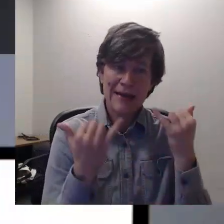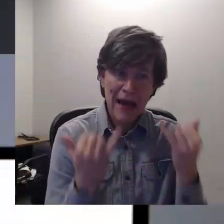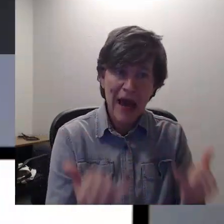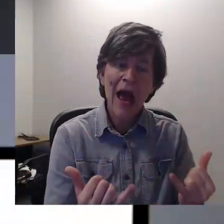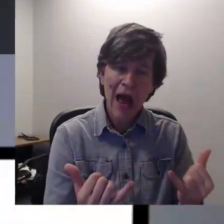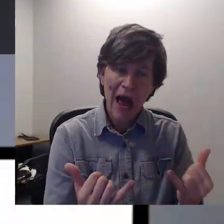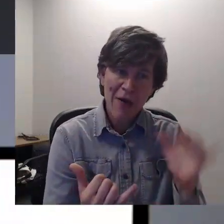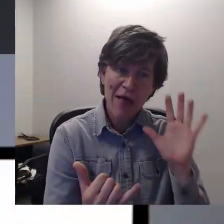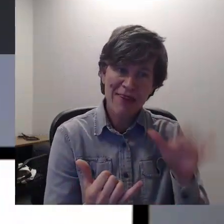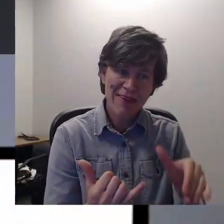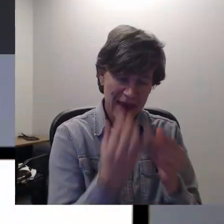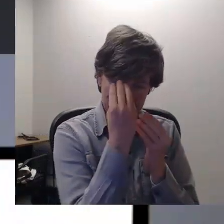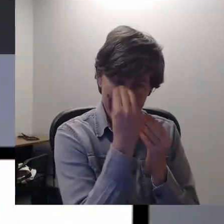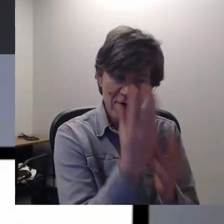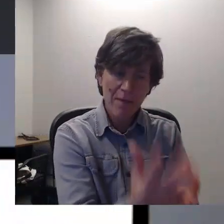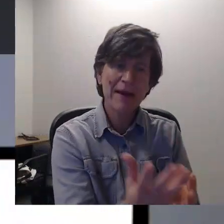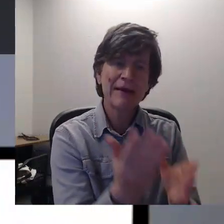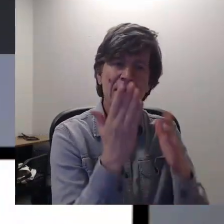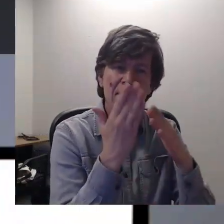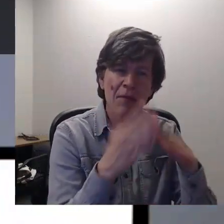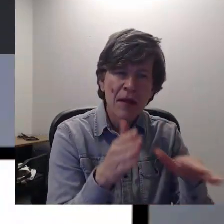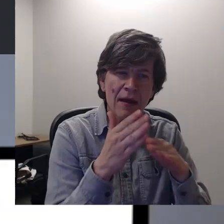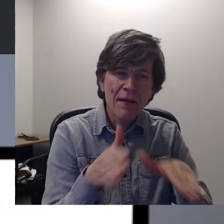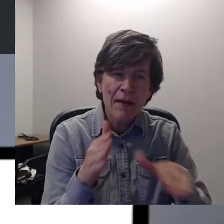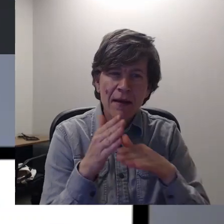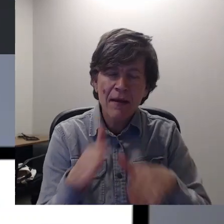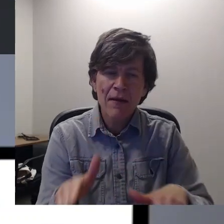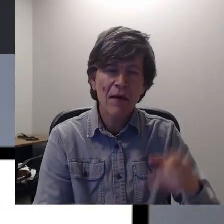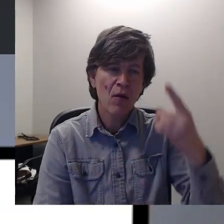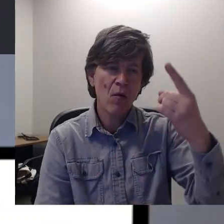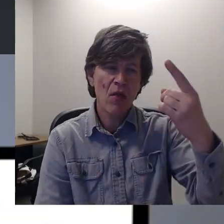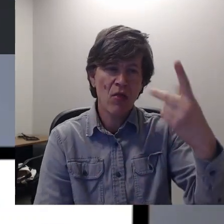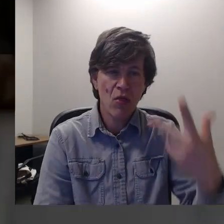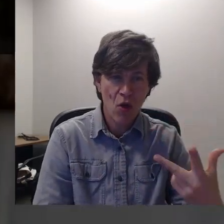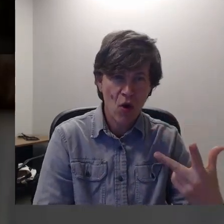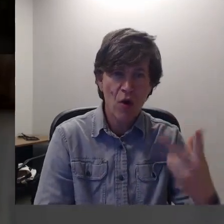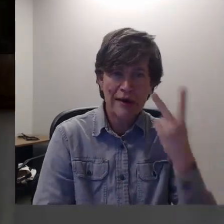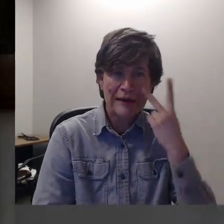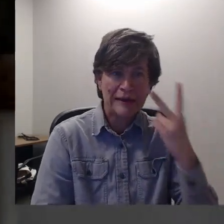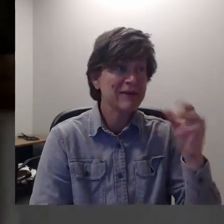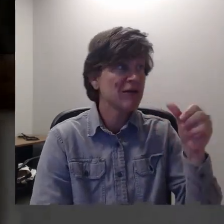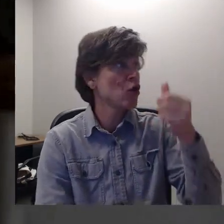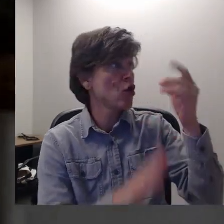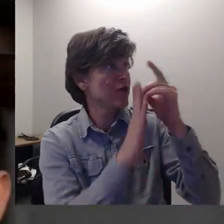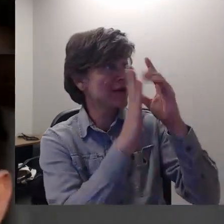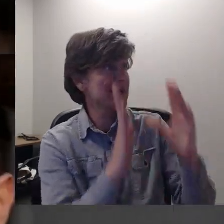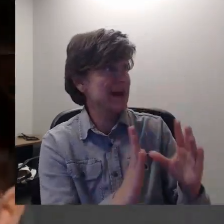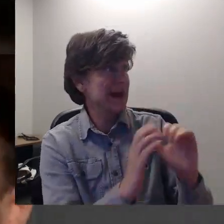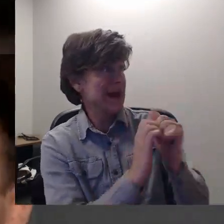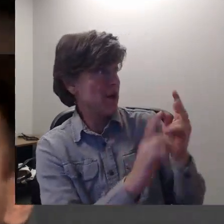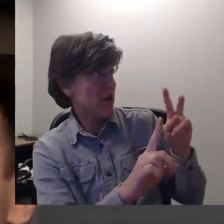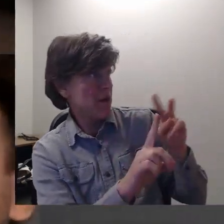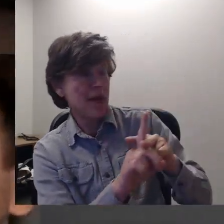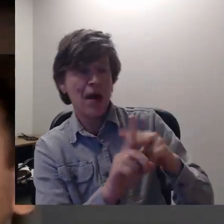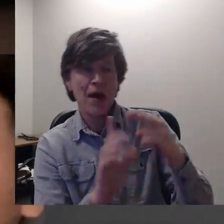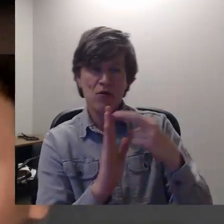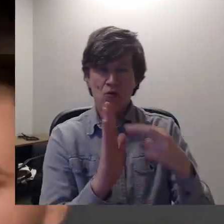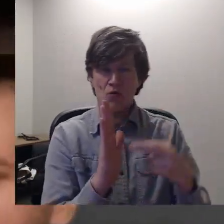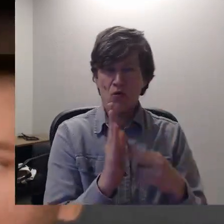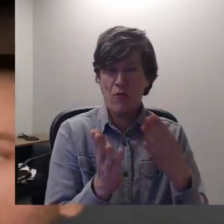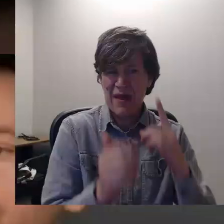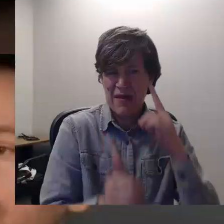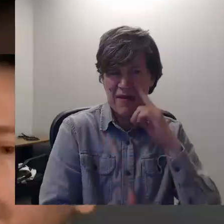see exactly how they've built it. See exactly how this rule is applied. You might think it's boring, but it's not boring. It works really, really well.